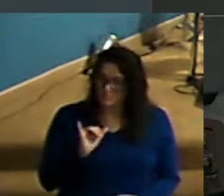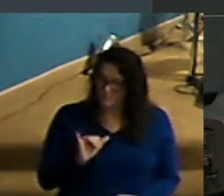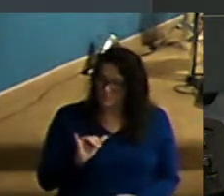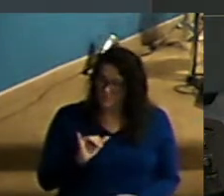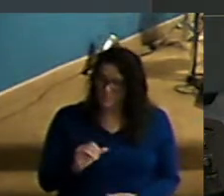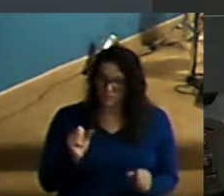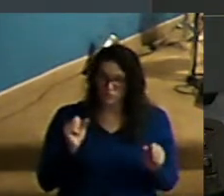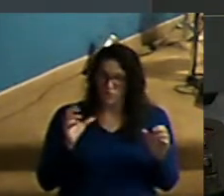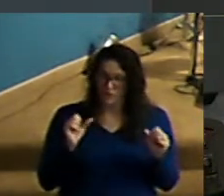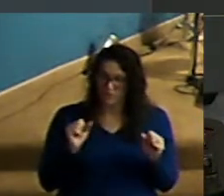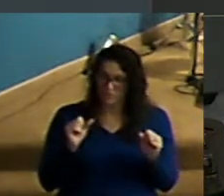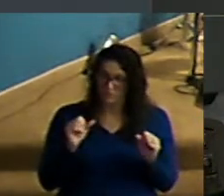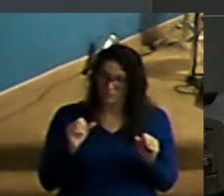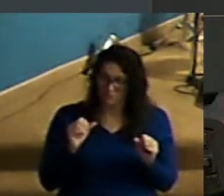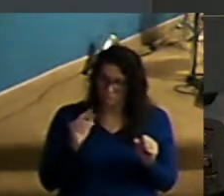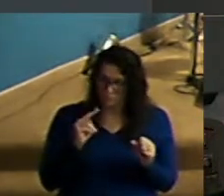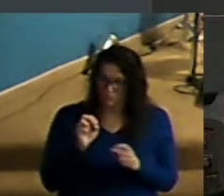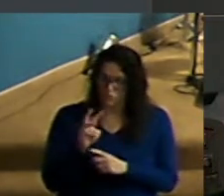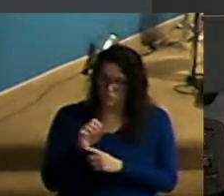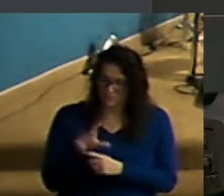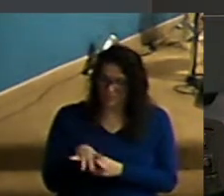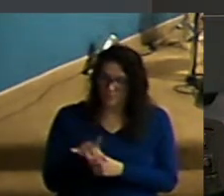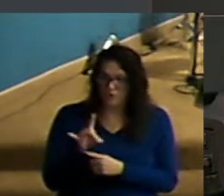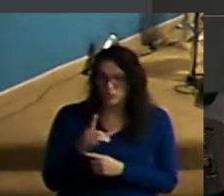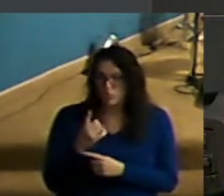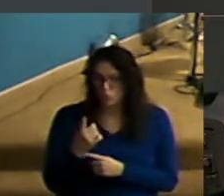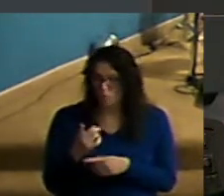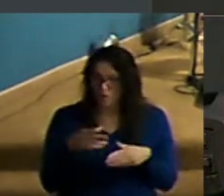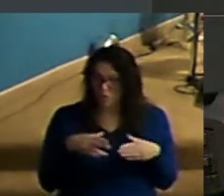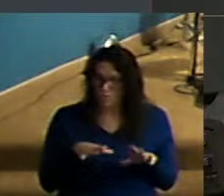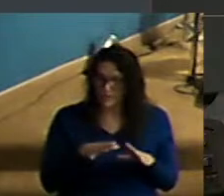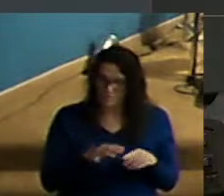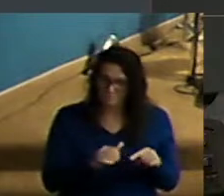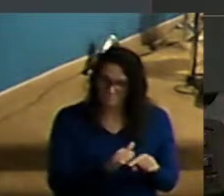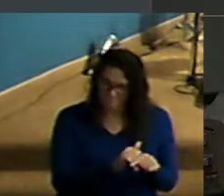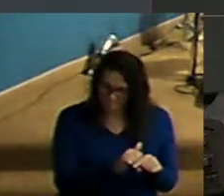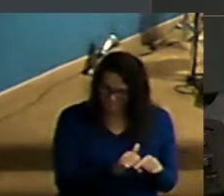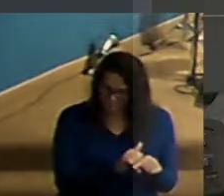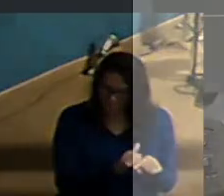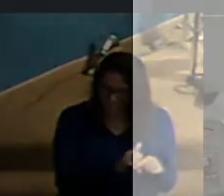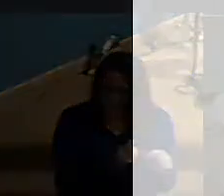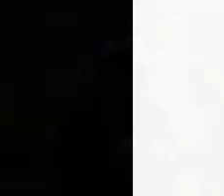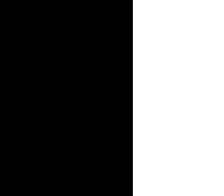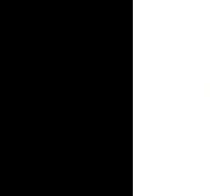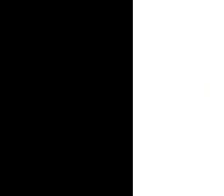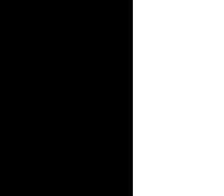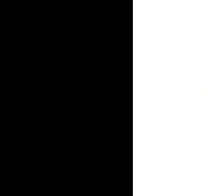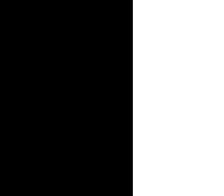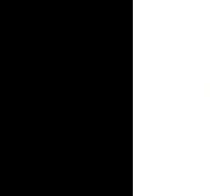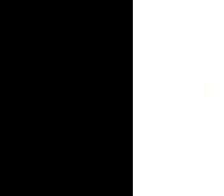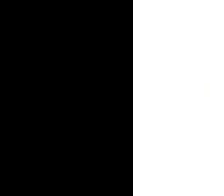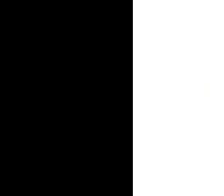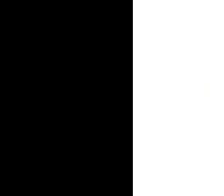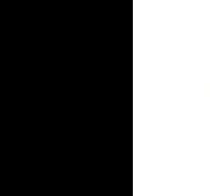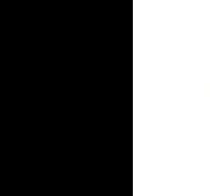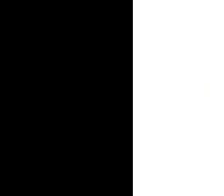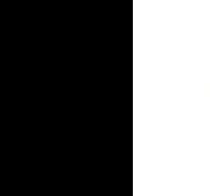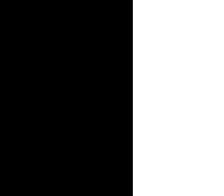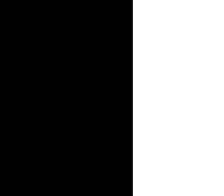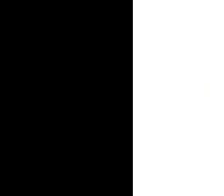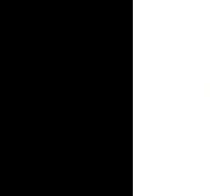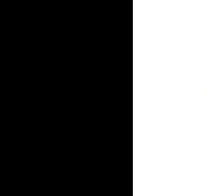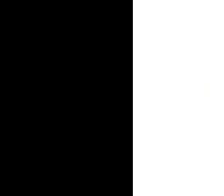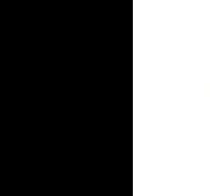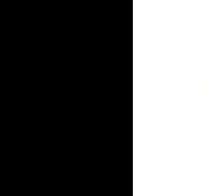resilient disciples. And one of the practices to disciple them is to ground and motivate an ambitious generation,